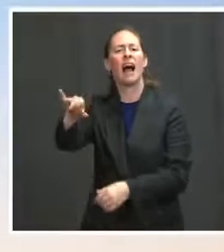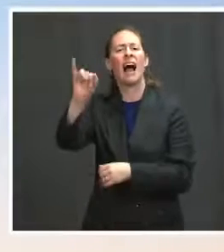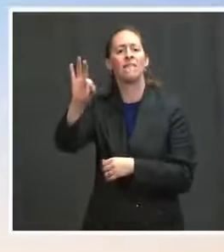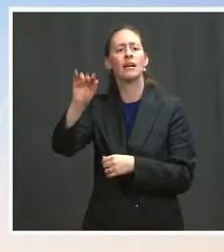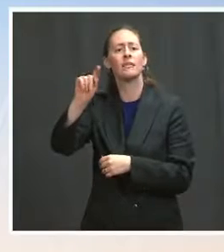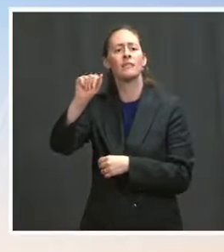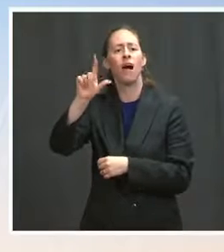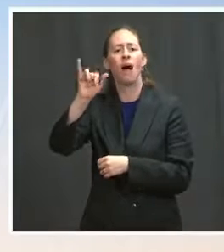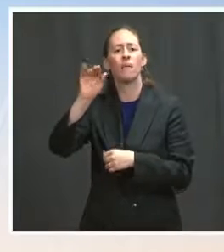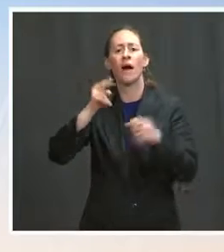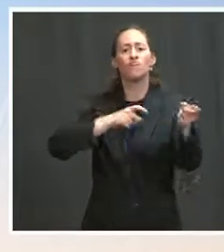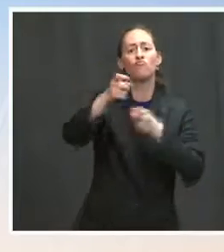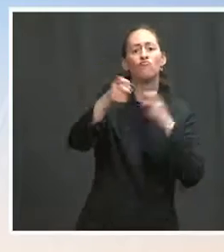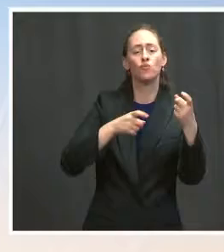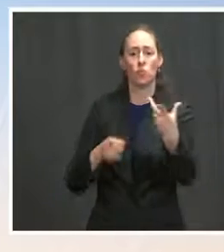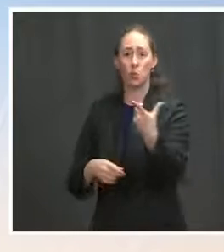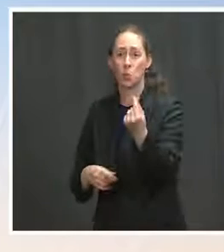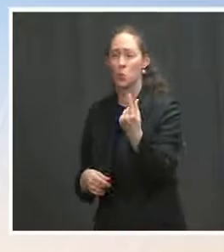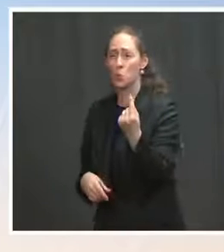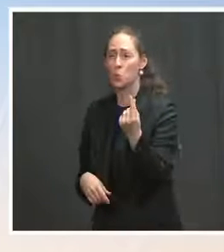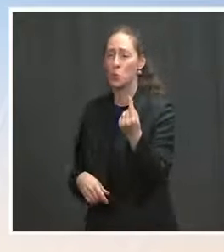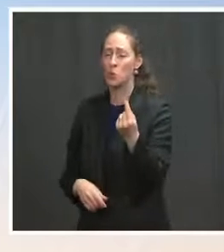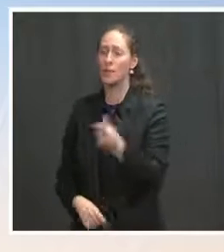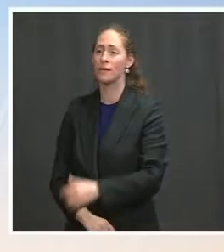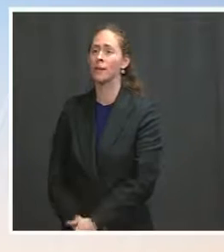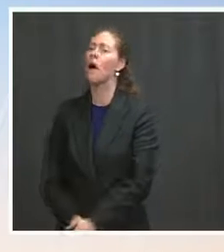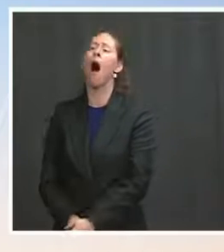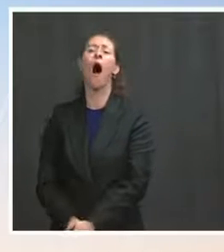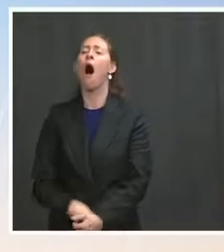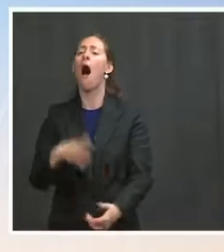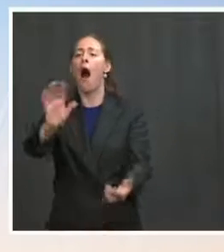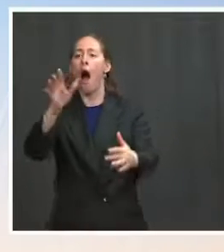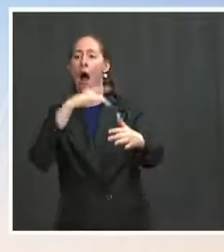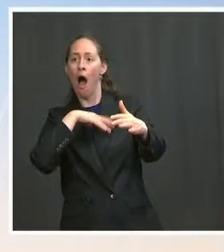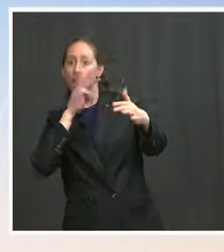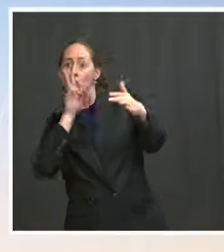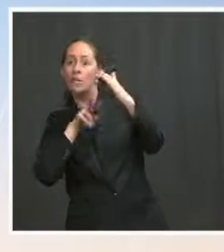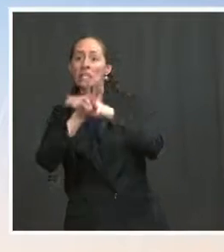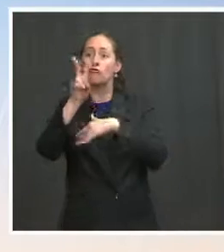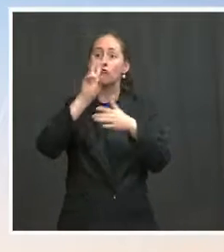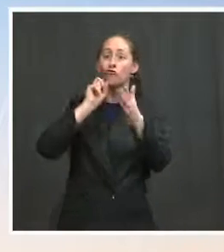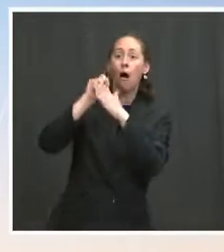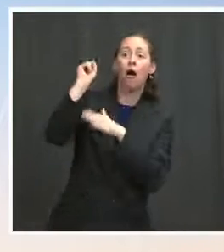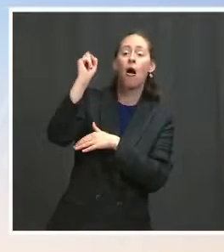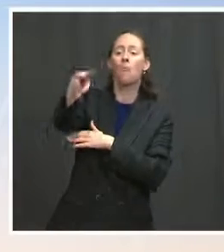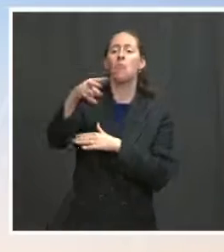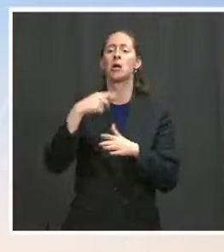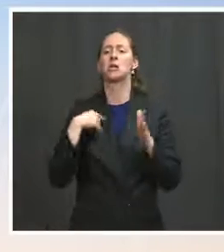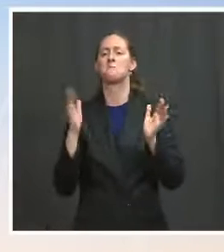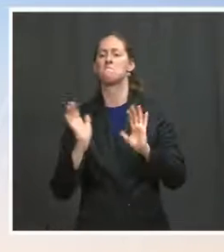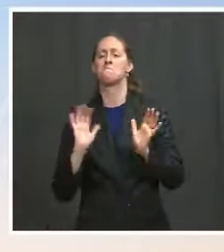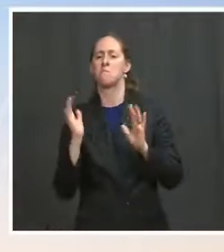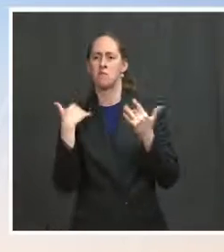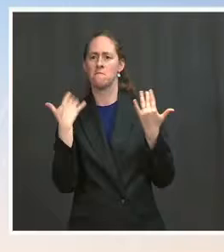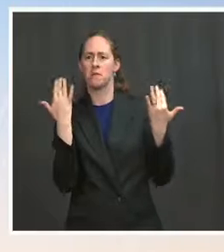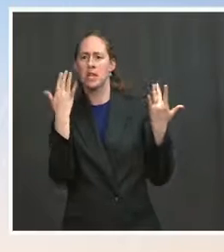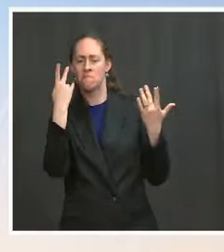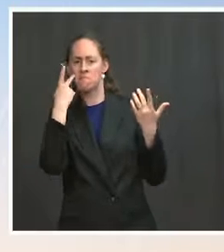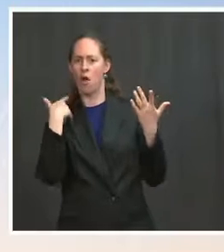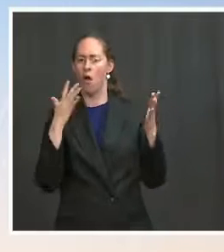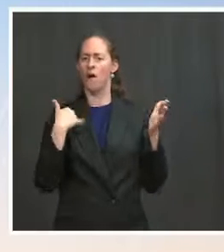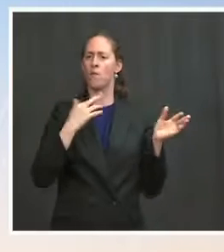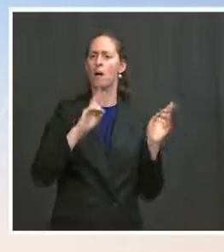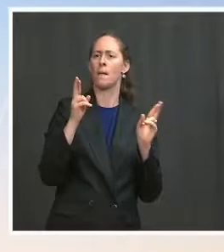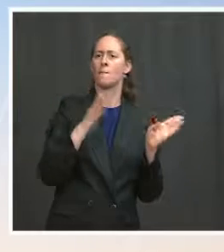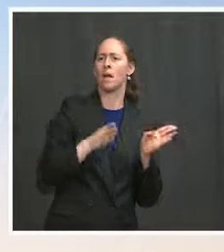going to get ahead of or anticipate. We have a range of capacities, including over-the-horizon capacities and capabilities that